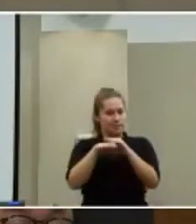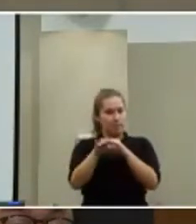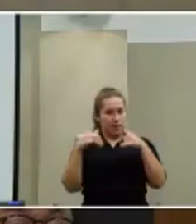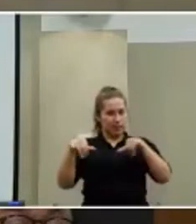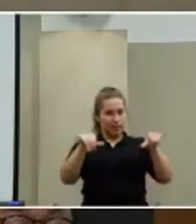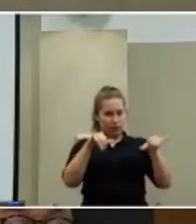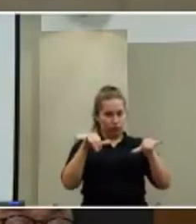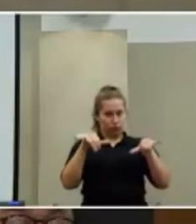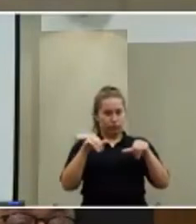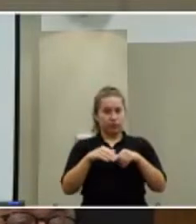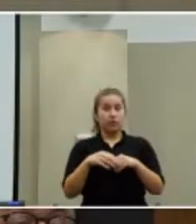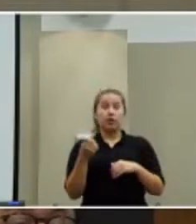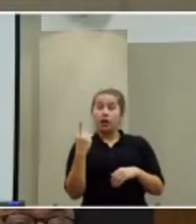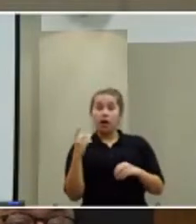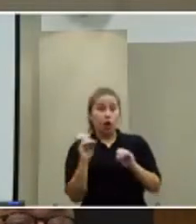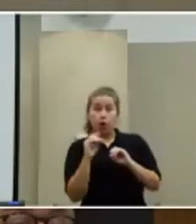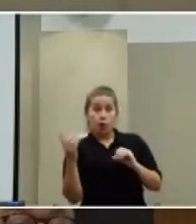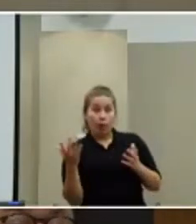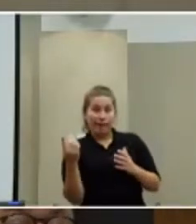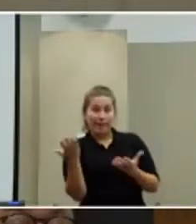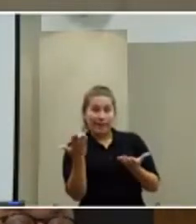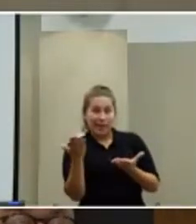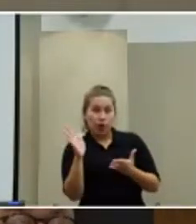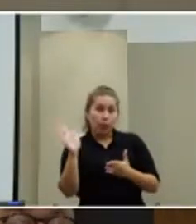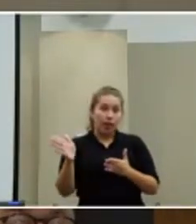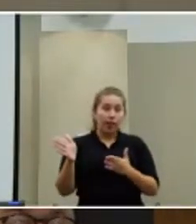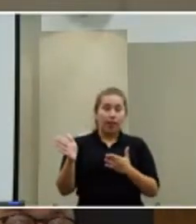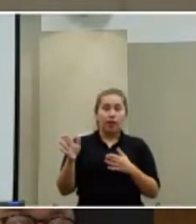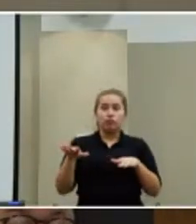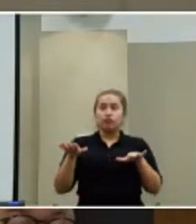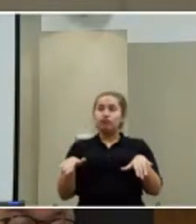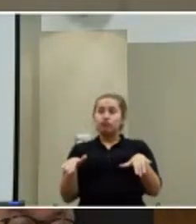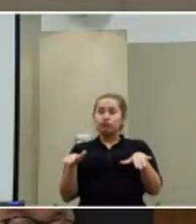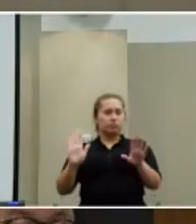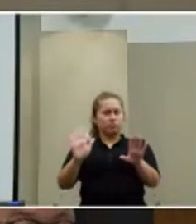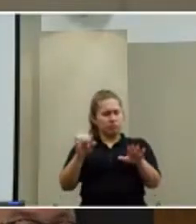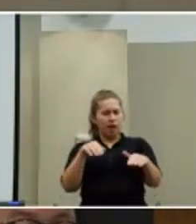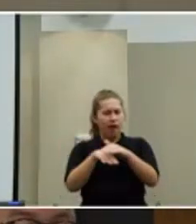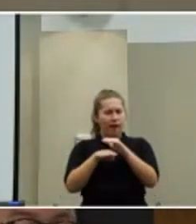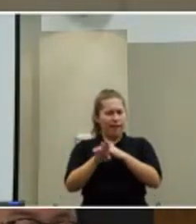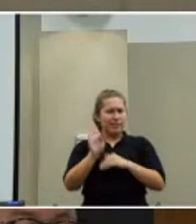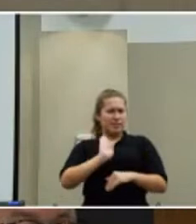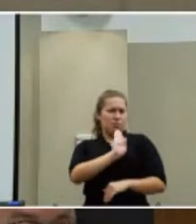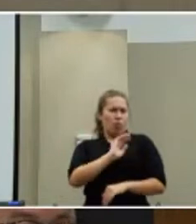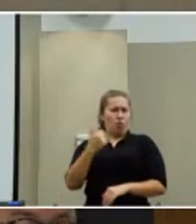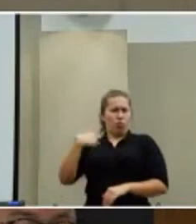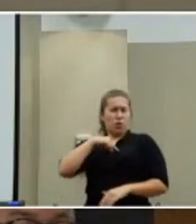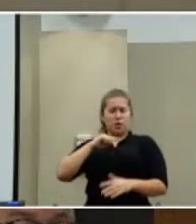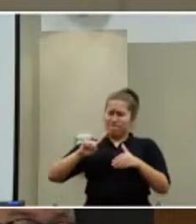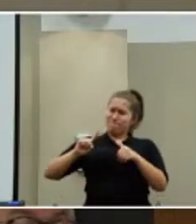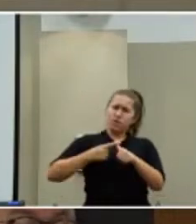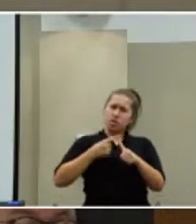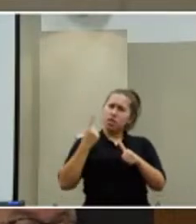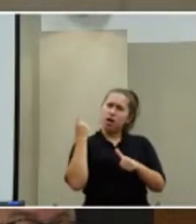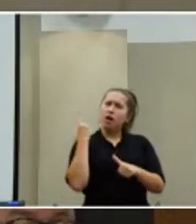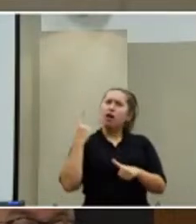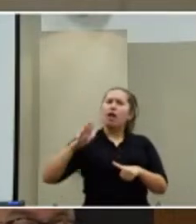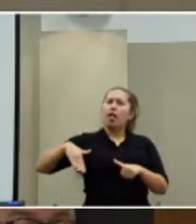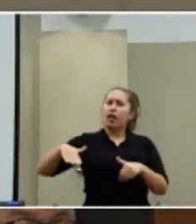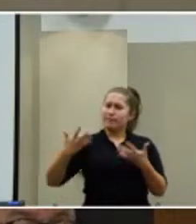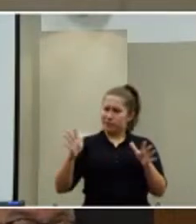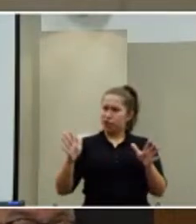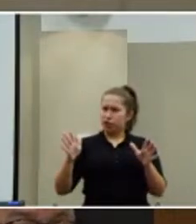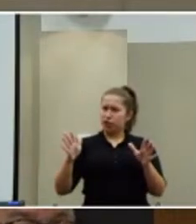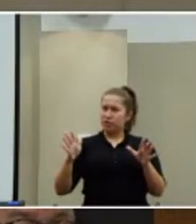no one here is going to rest on their laurels. In fact, the Access Board will be the first to tell you that our work is not done. But over